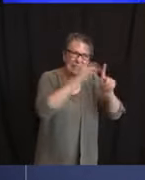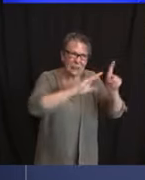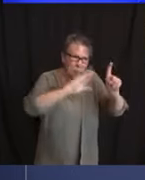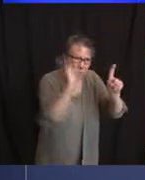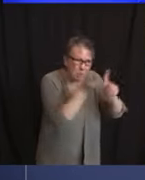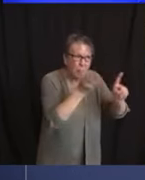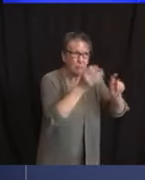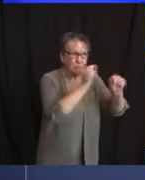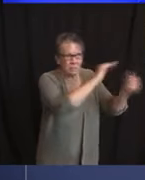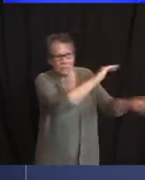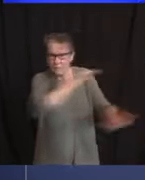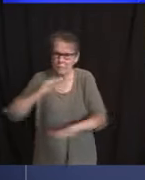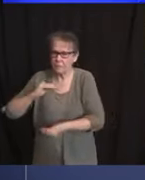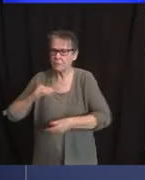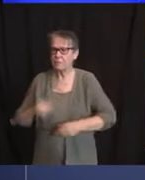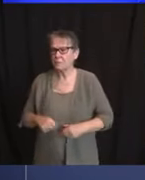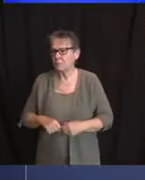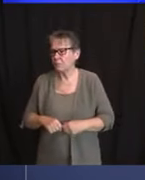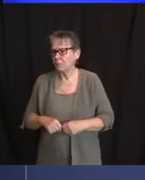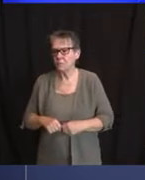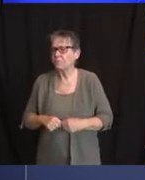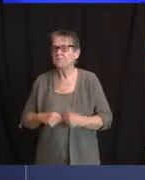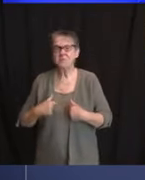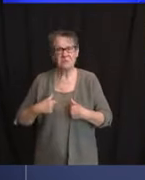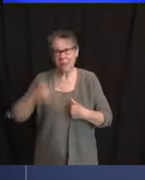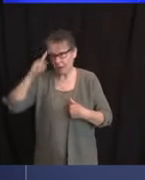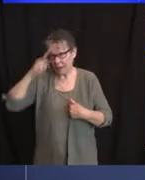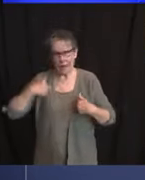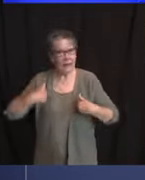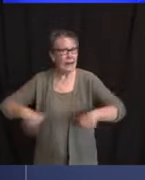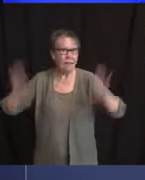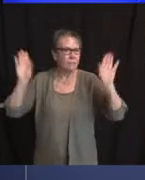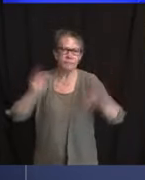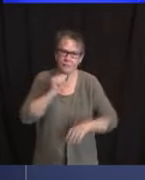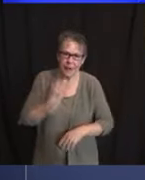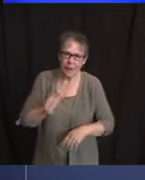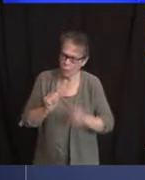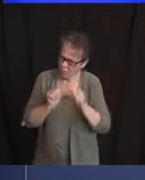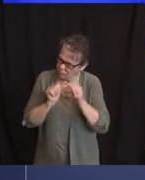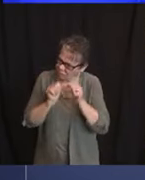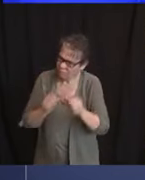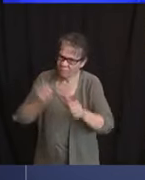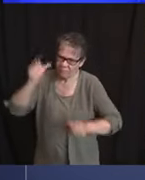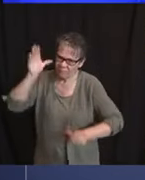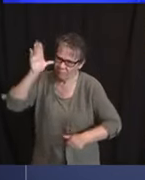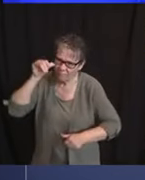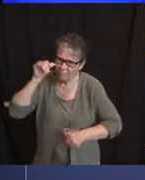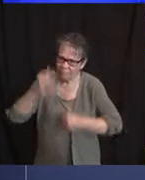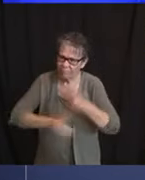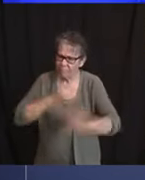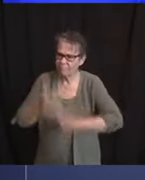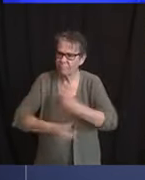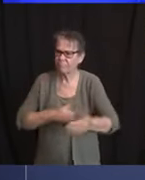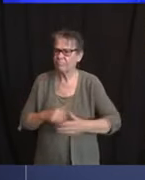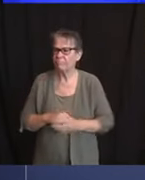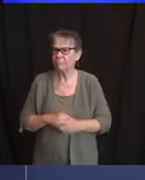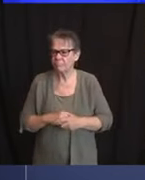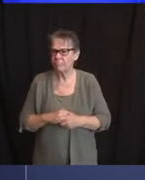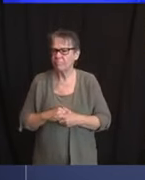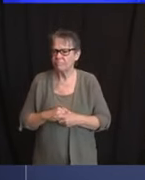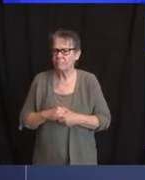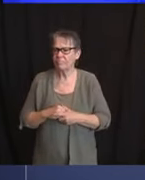another strike on the homeland. After the 2008 financial collapse, we created new safeguards against systemic risks and gave